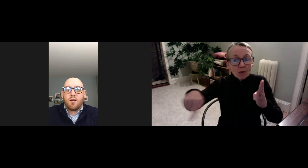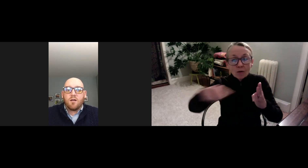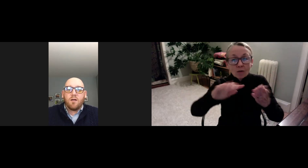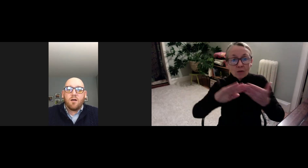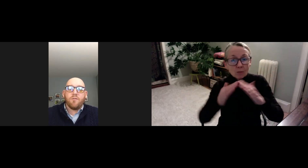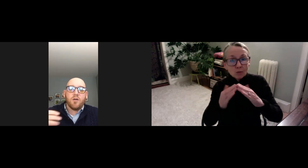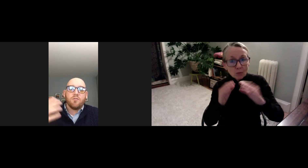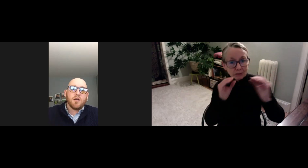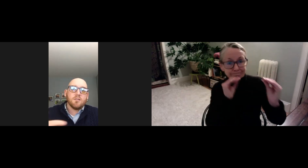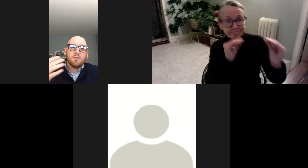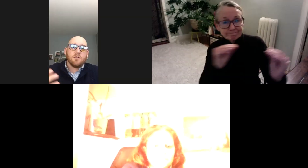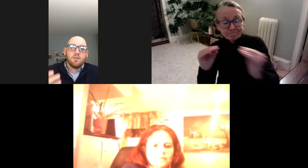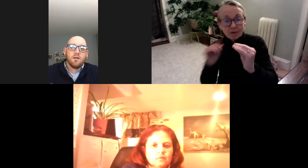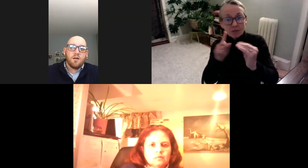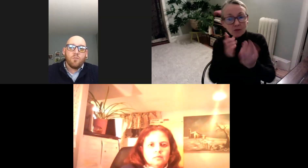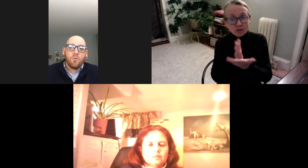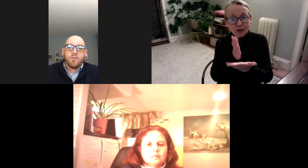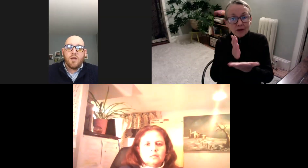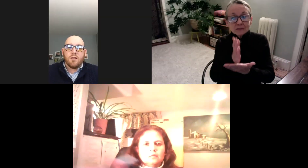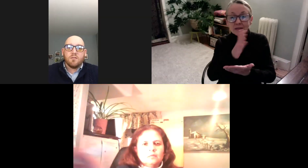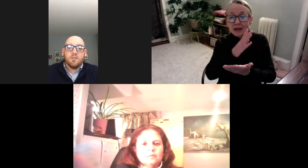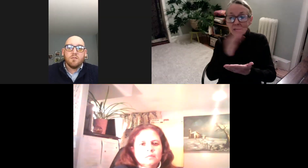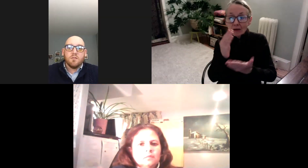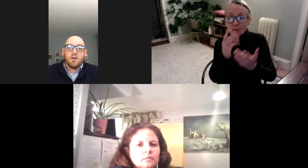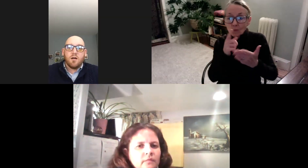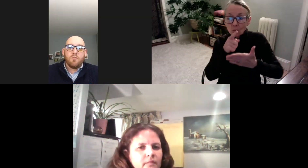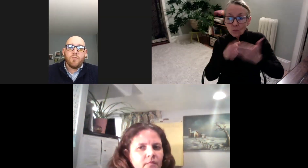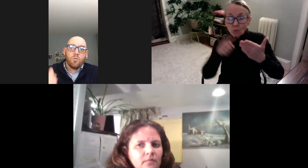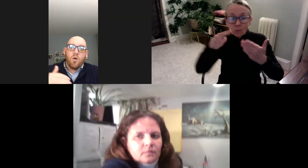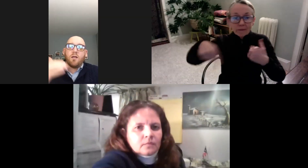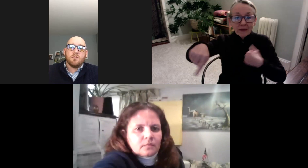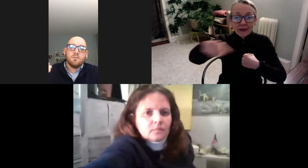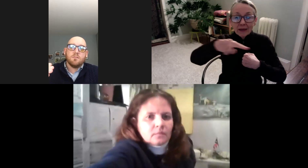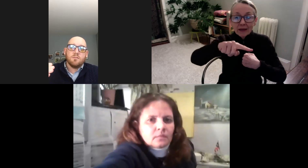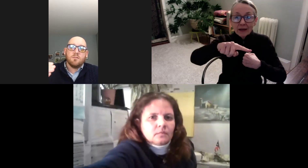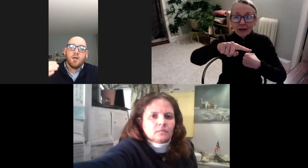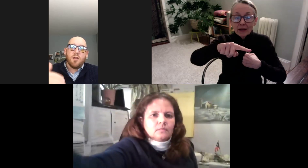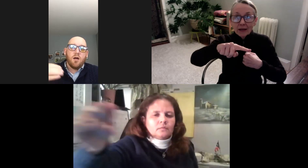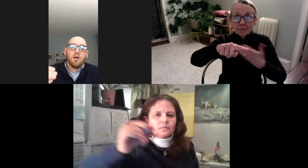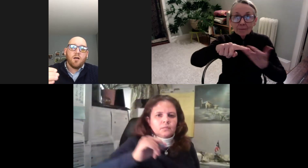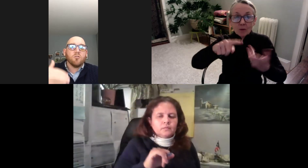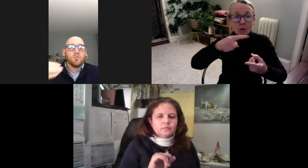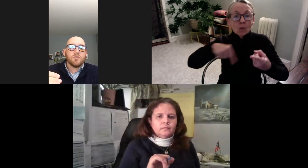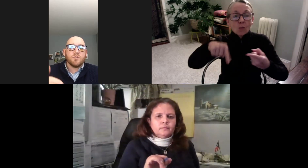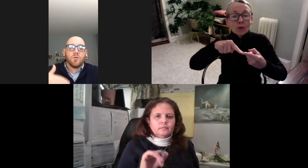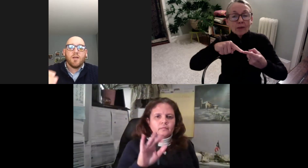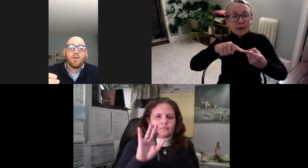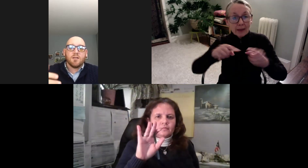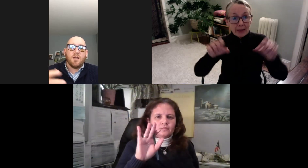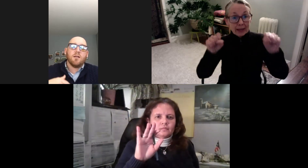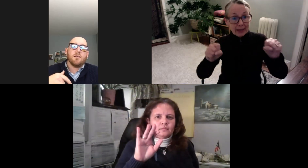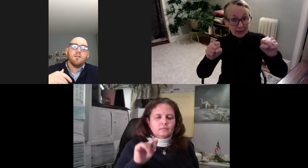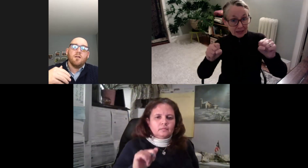them of their rights and what they, like when they are eligible to